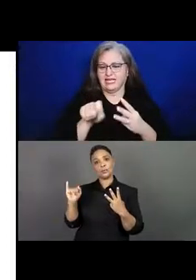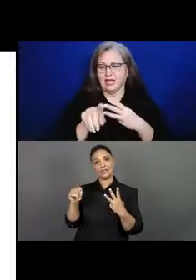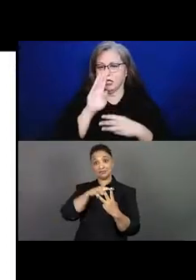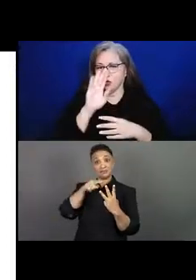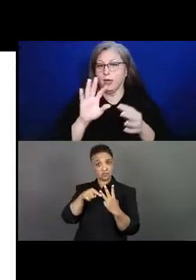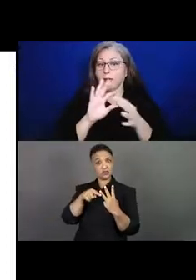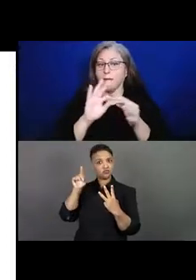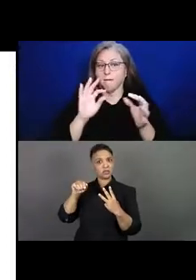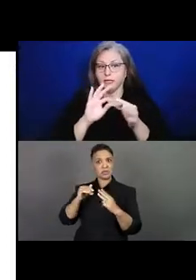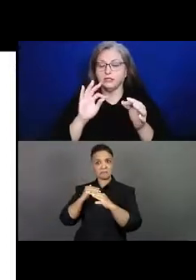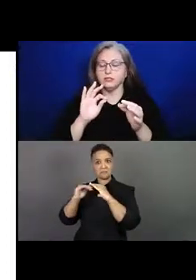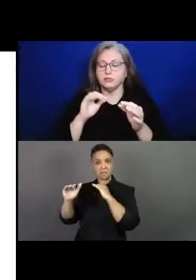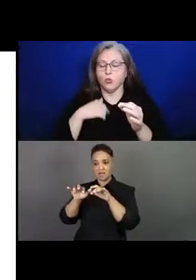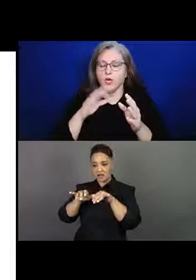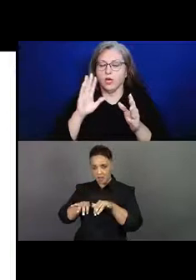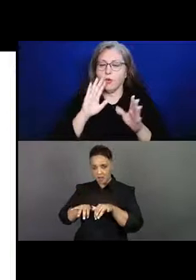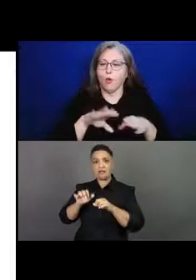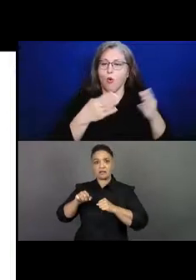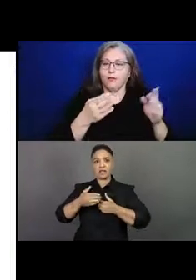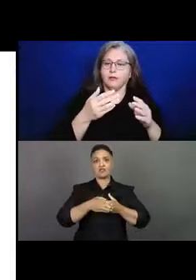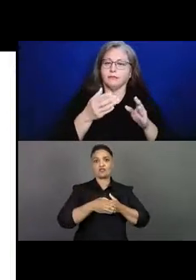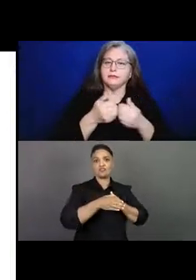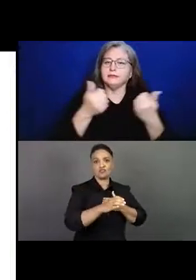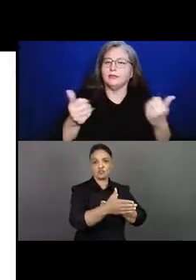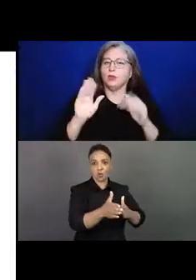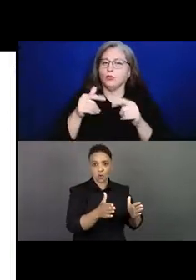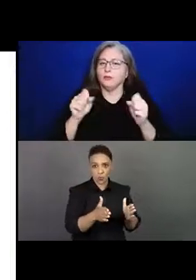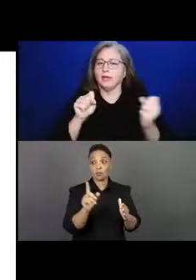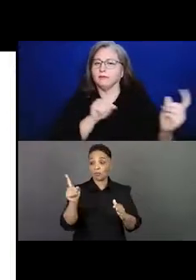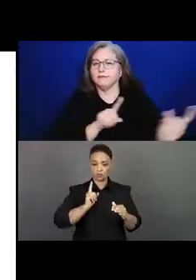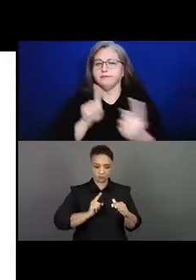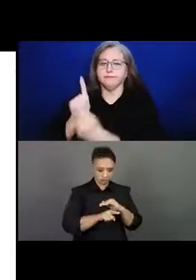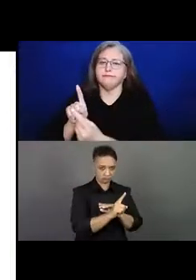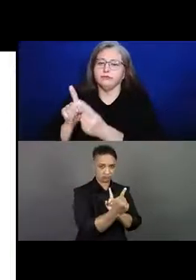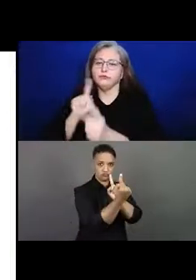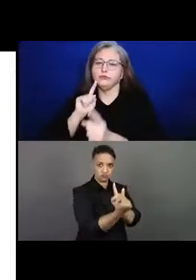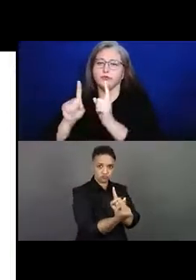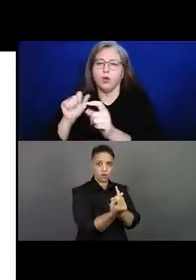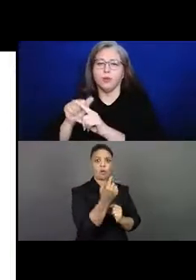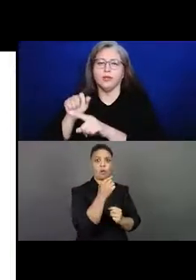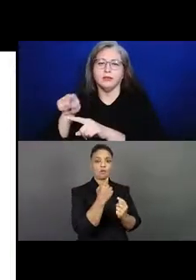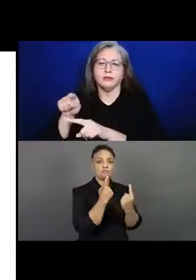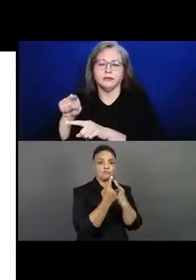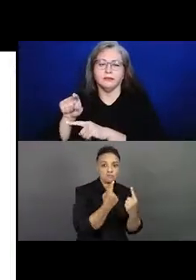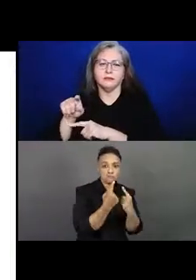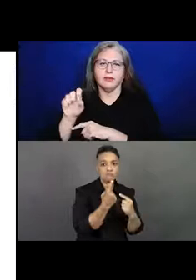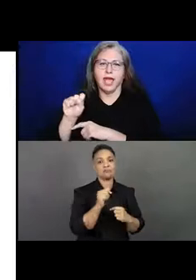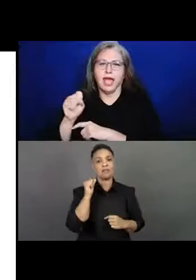and then we can open up a breakout room. You'll be able to have a conversation with Ashley